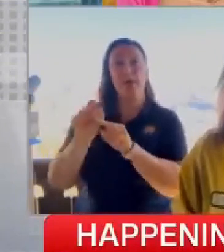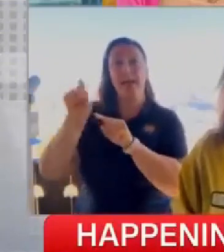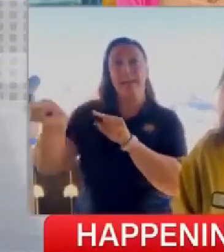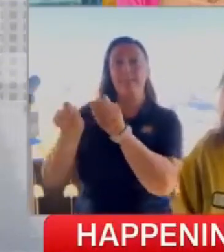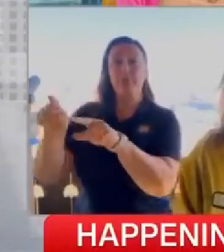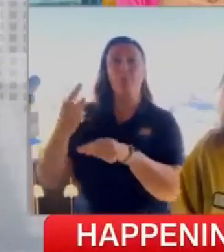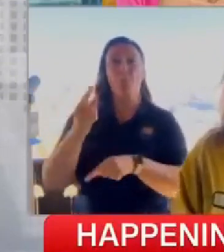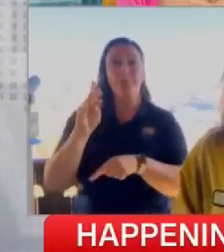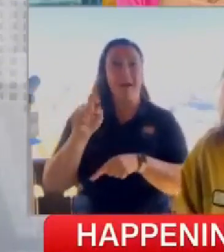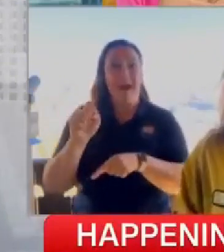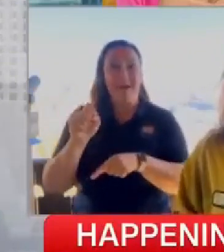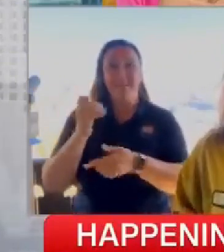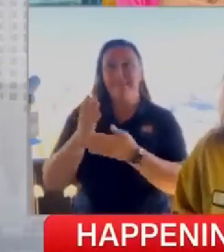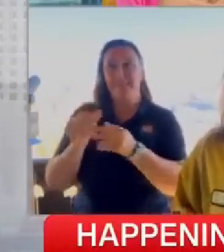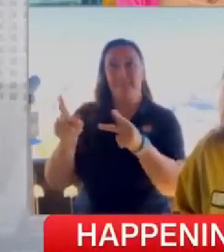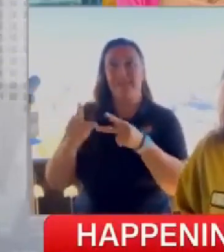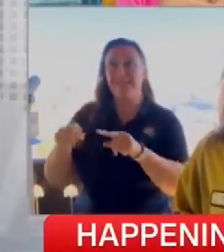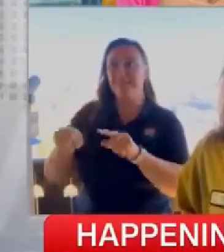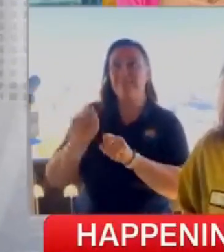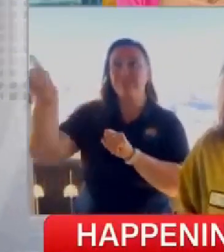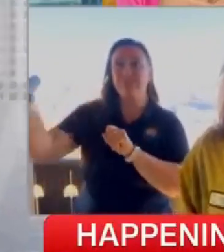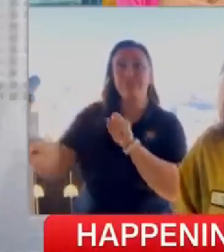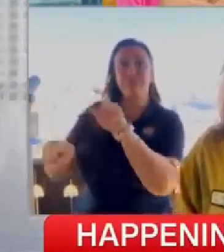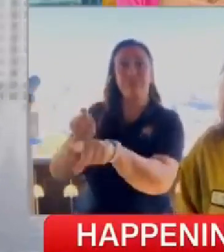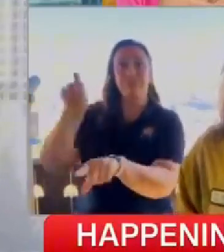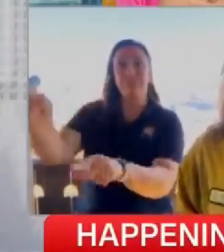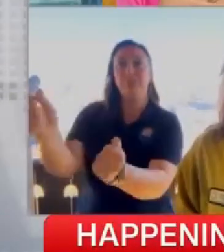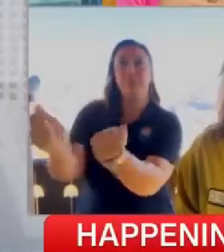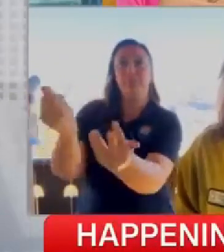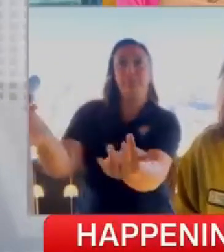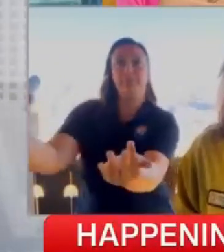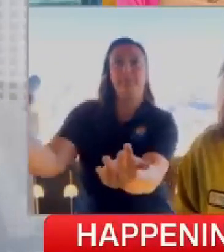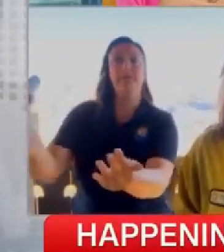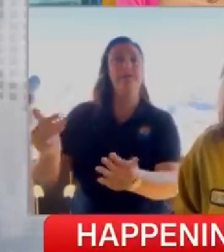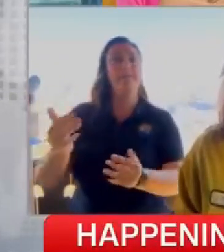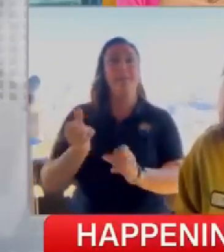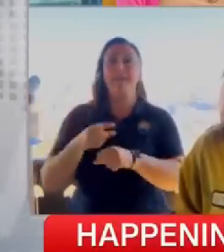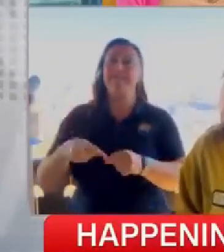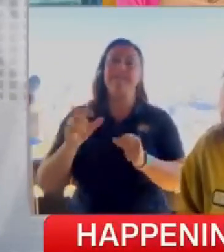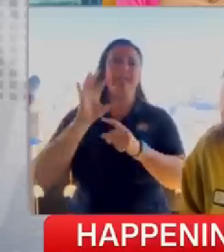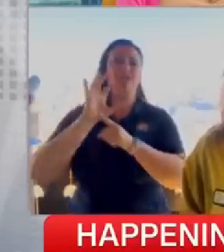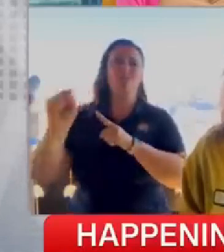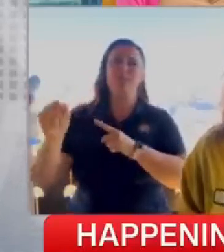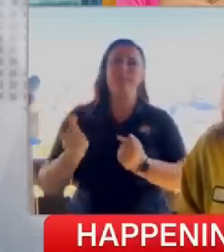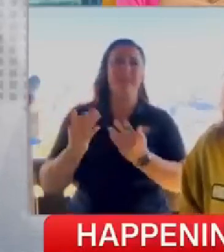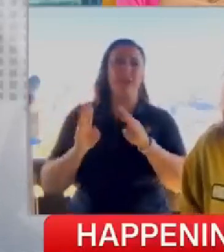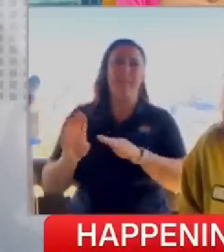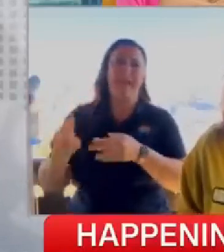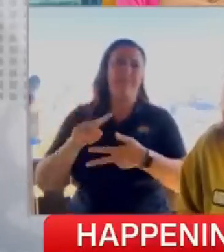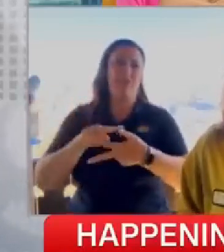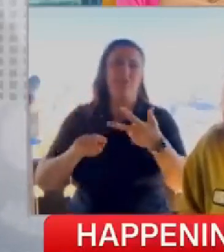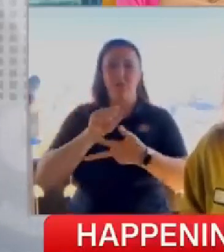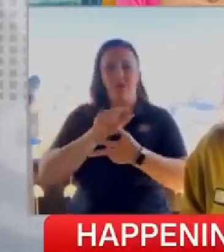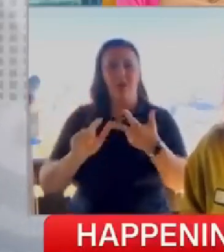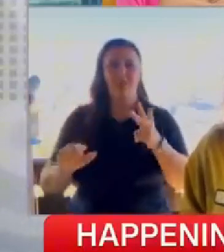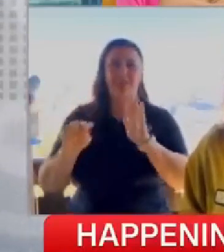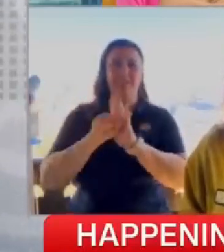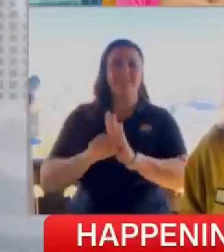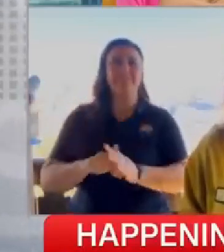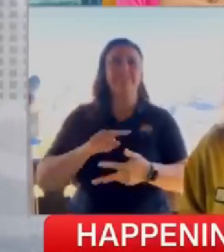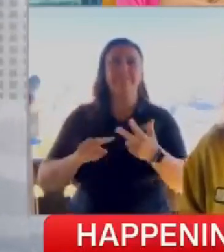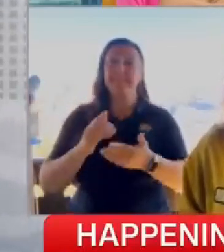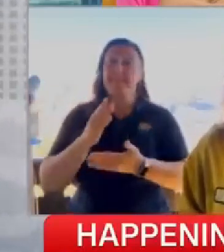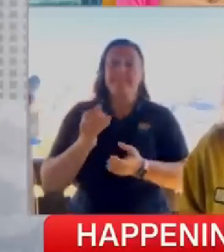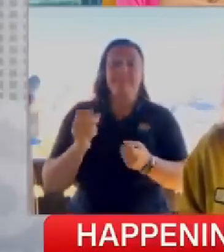some conditions. All those 3 things make this extreme fire behavior something that many folks have